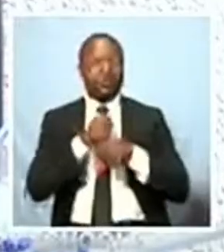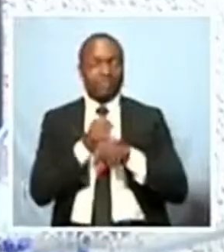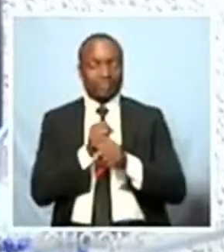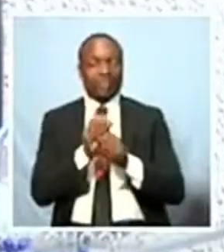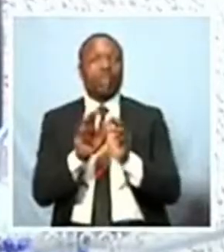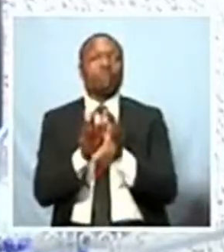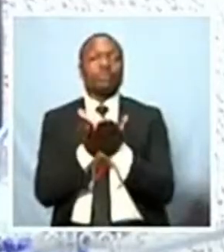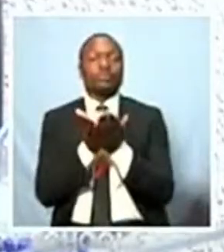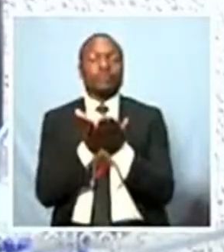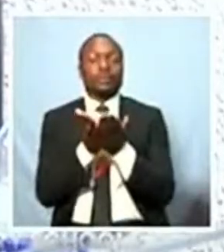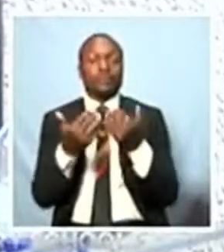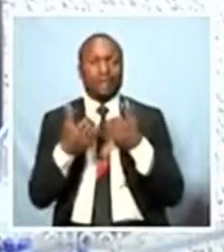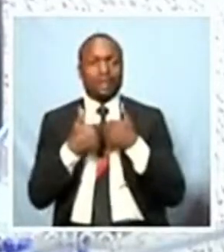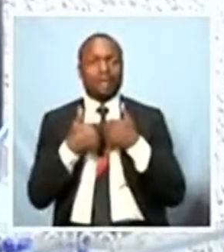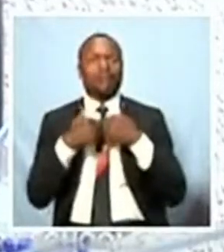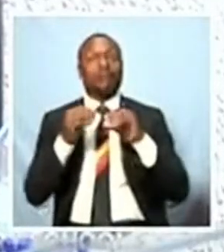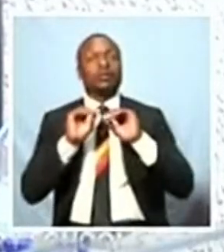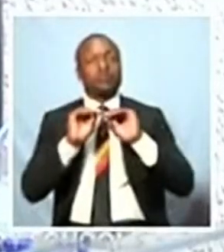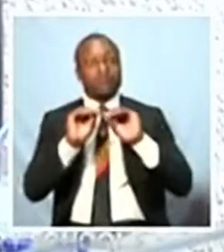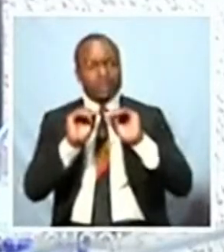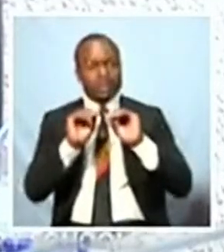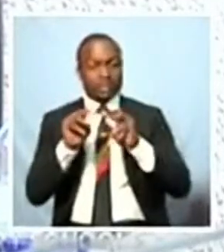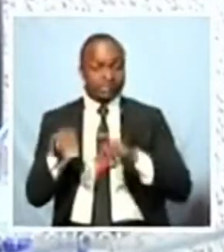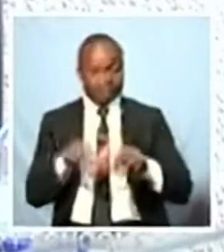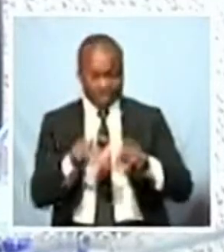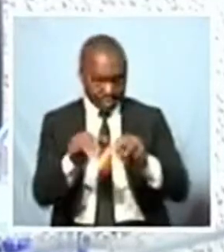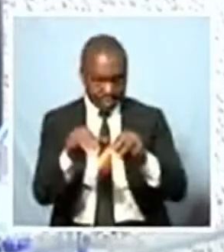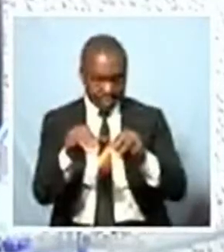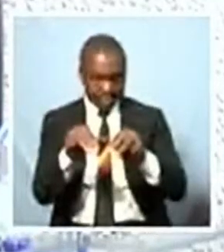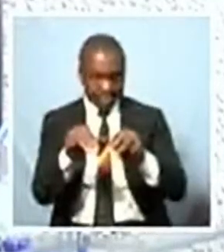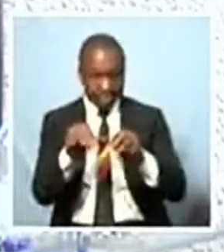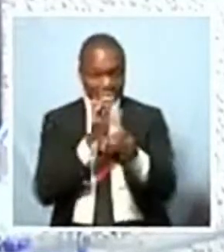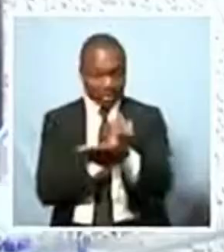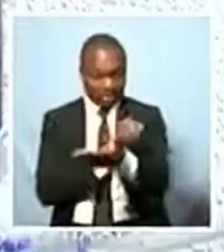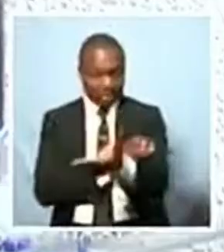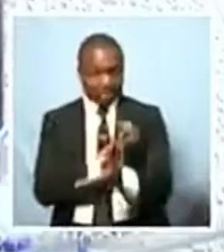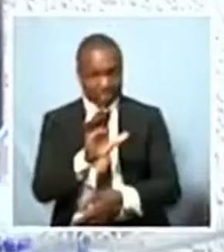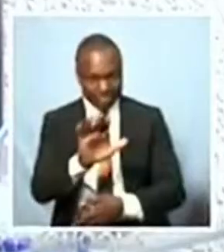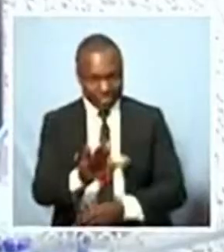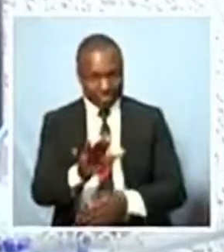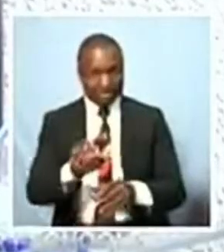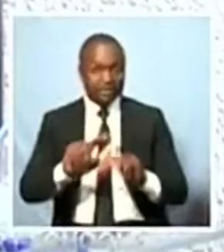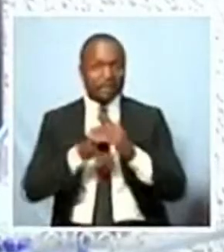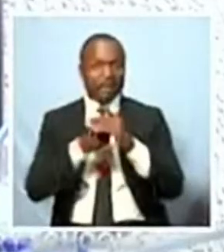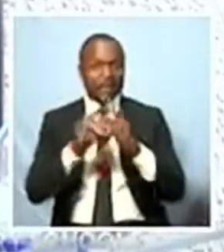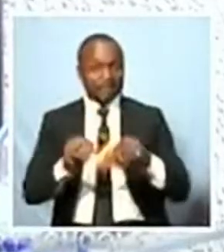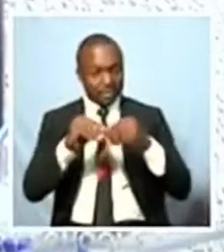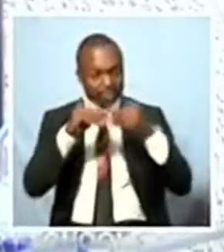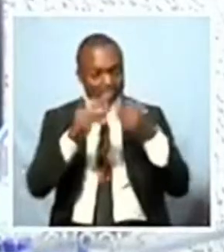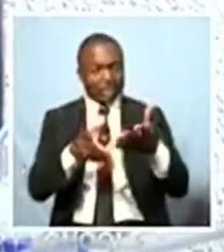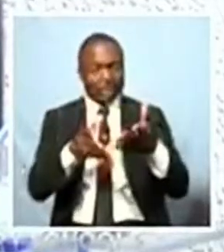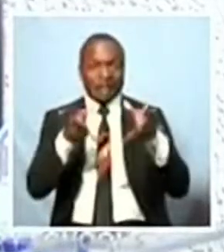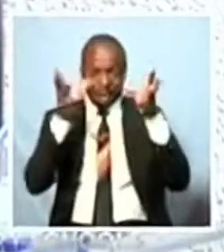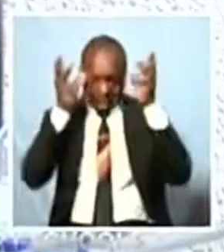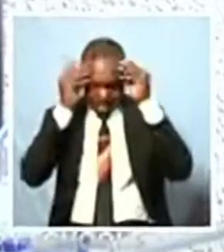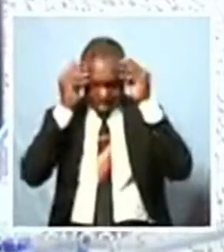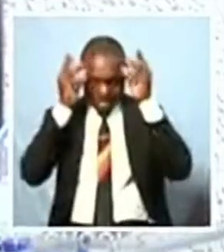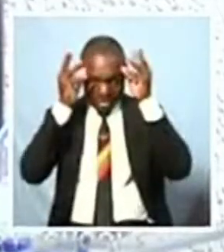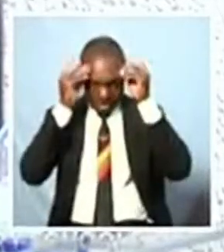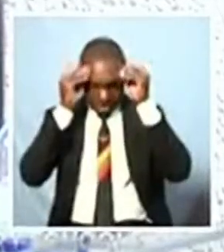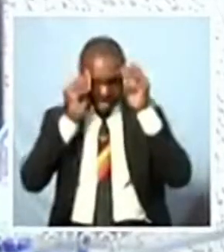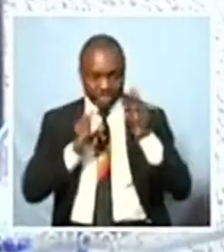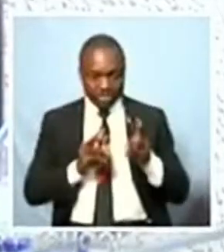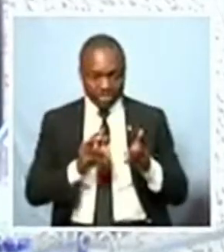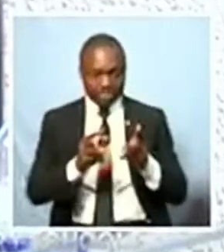have a teaching methodology course that we run, which now also has begun to offer the competence-based sort